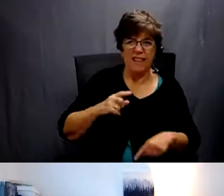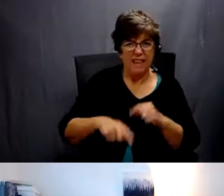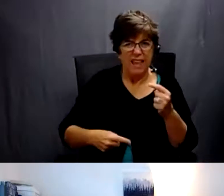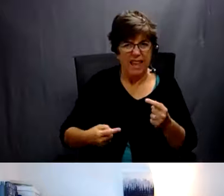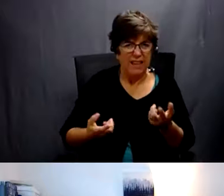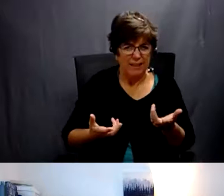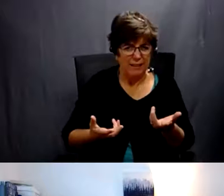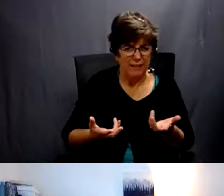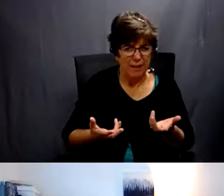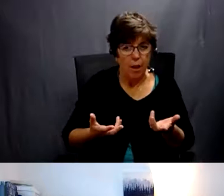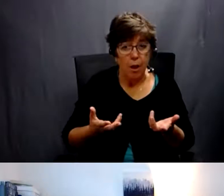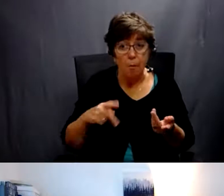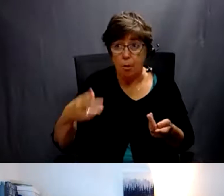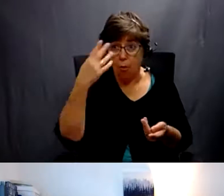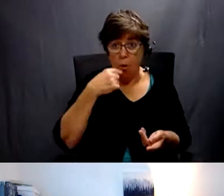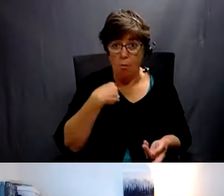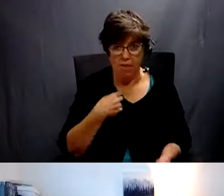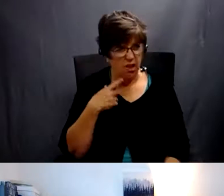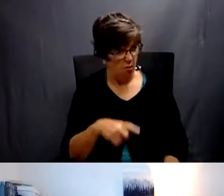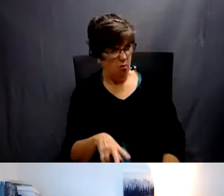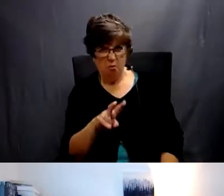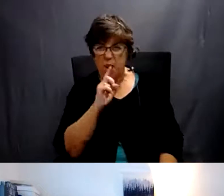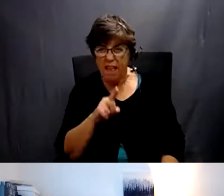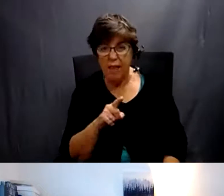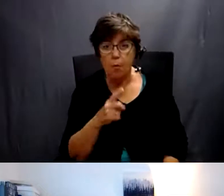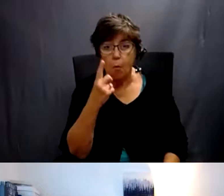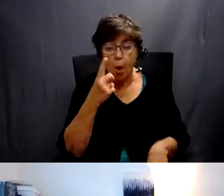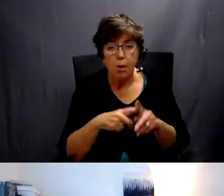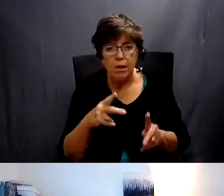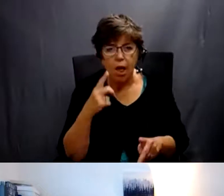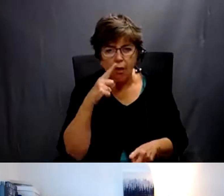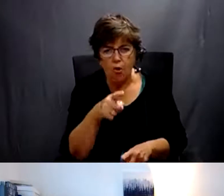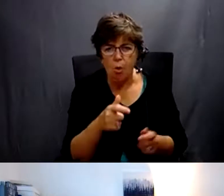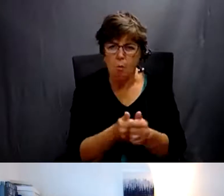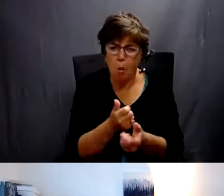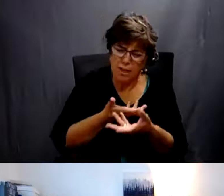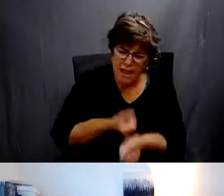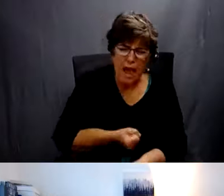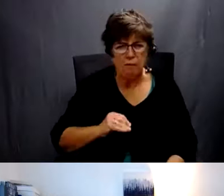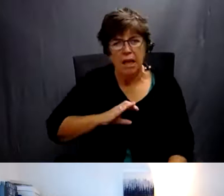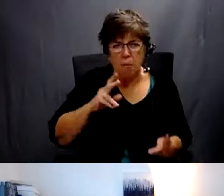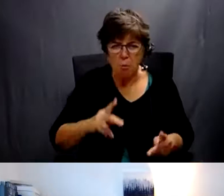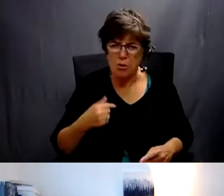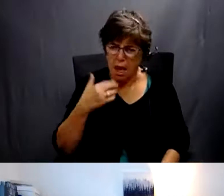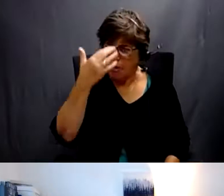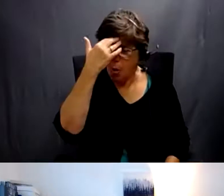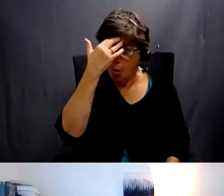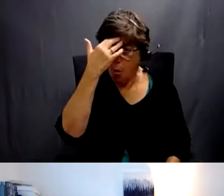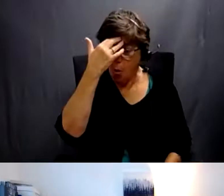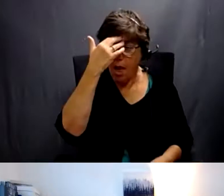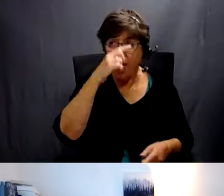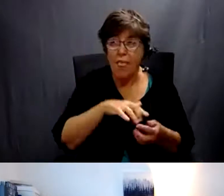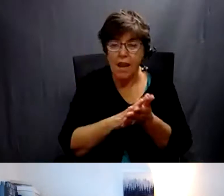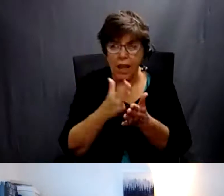that don't know me really well would go, what? I once had someone tell me, I thought you were the most confident person I've ever known in my life until I got to know you.